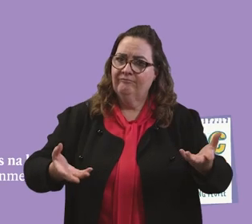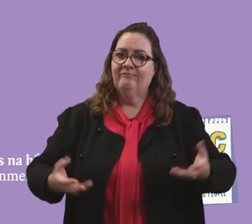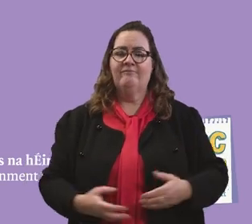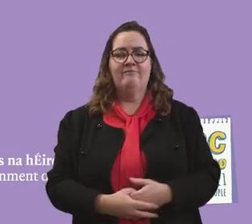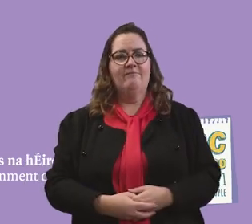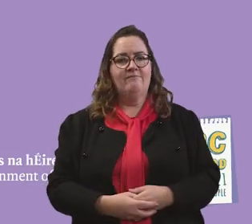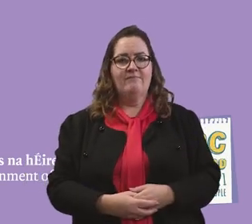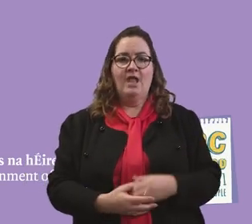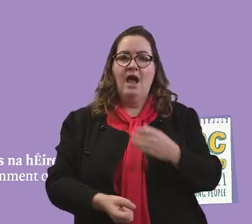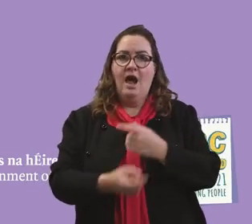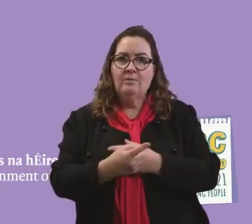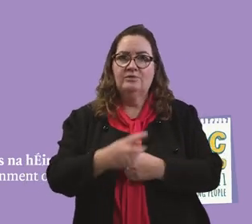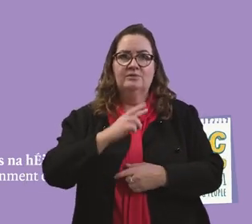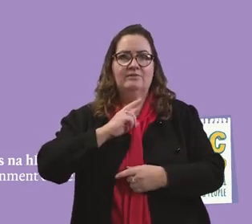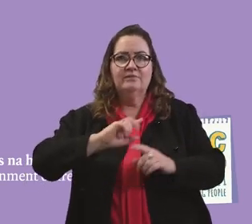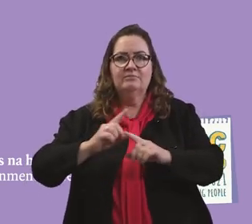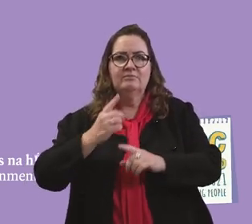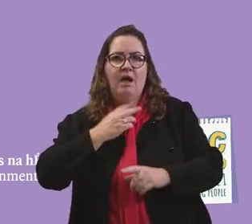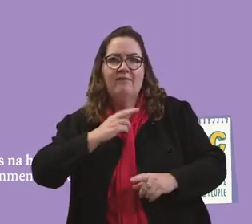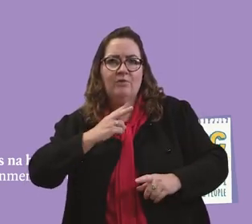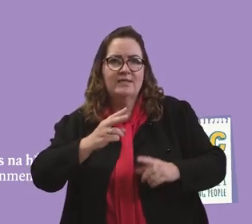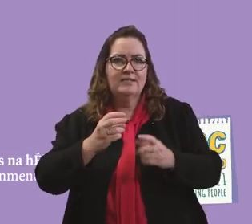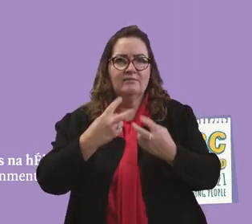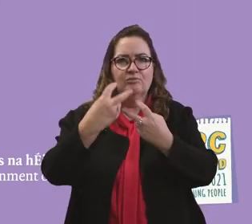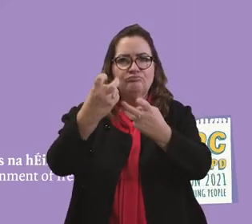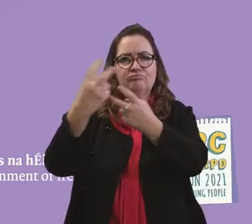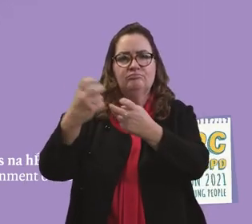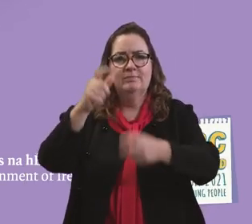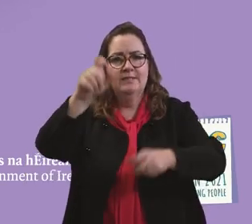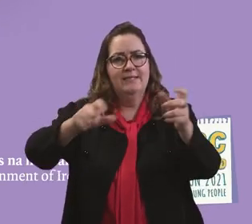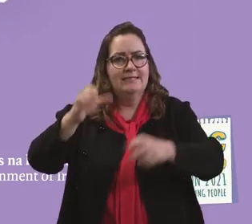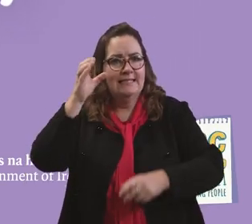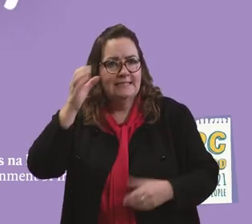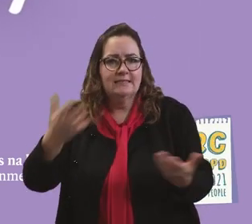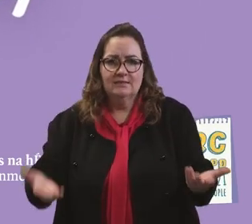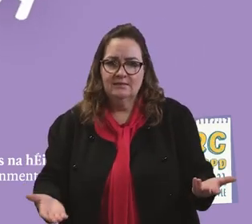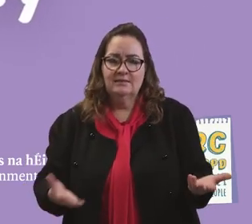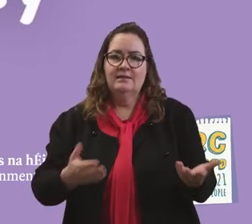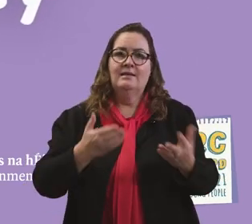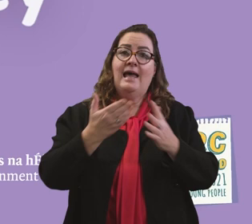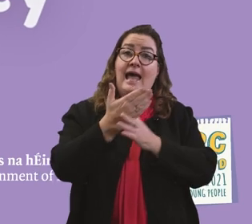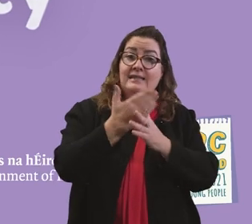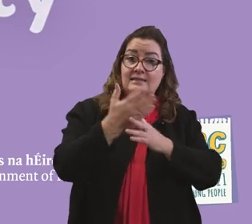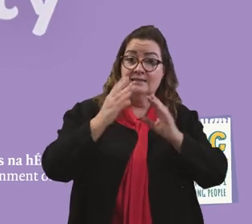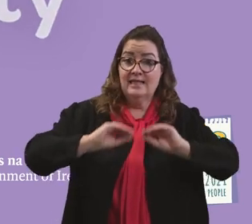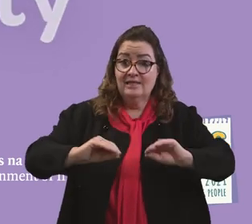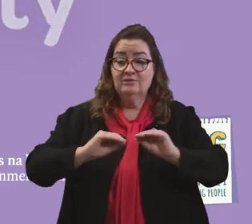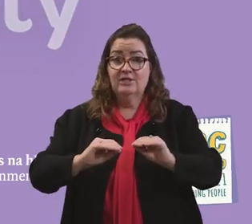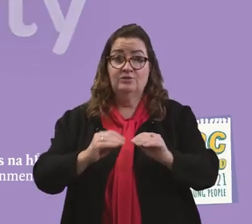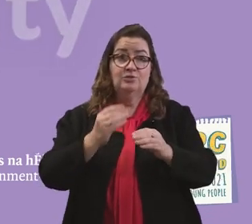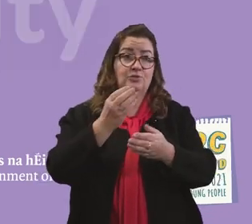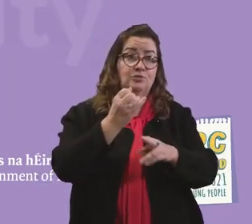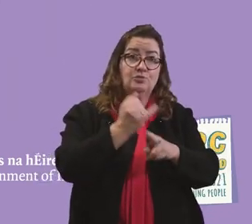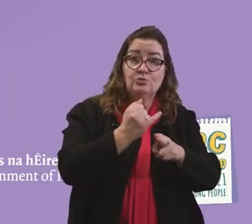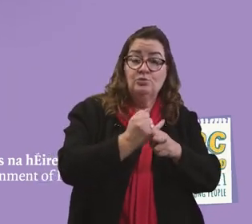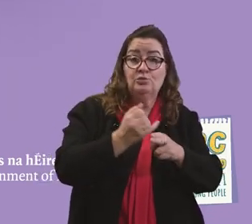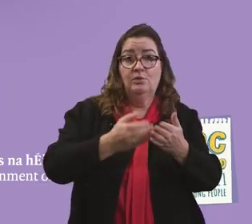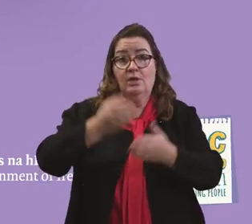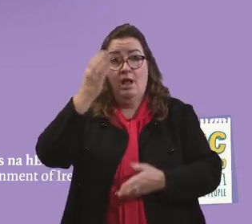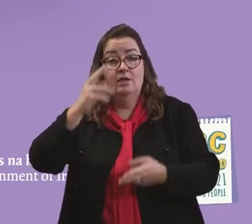Opportunities to have our voices heard. Access to education, school, college and university.